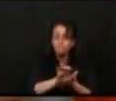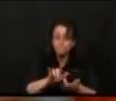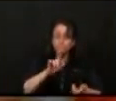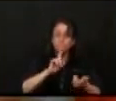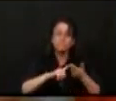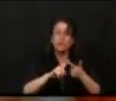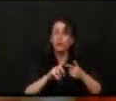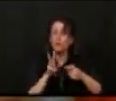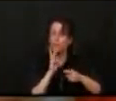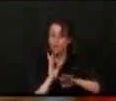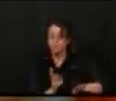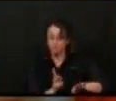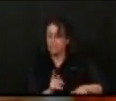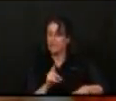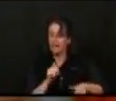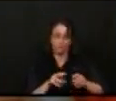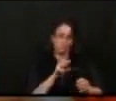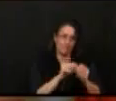bridges, mowing,